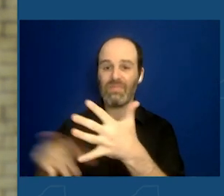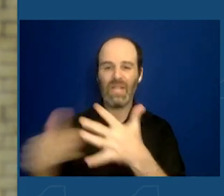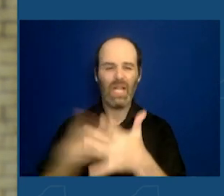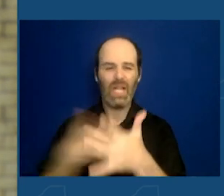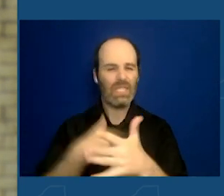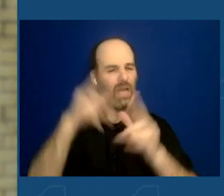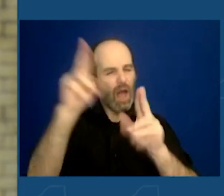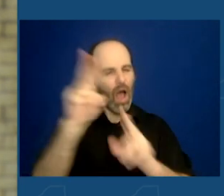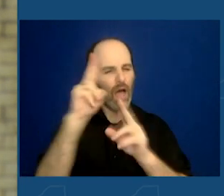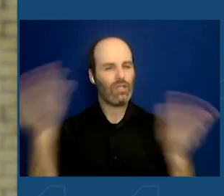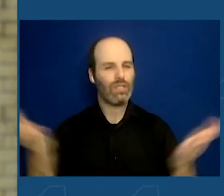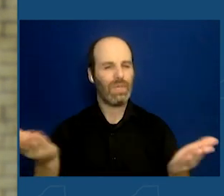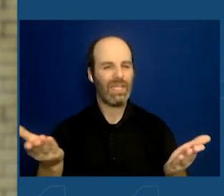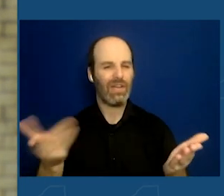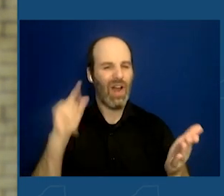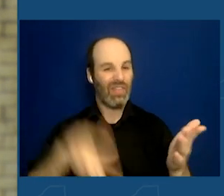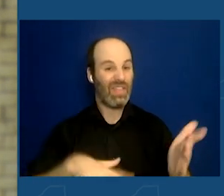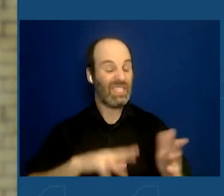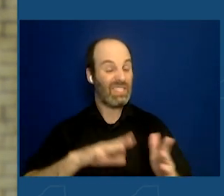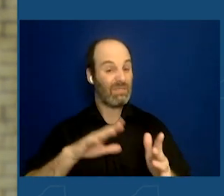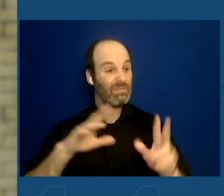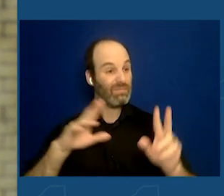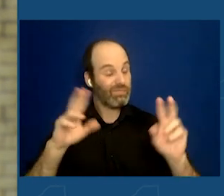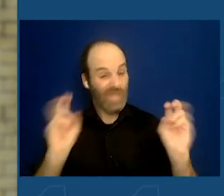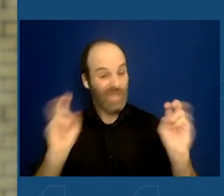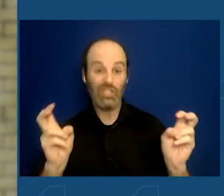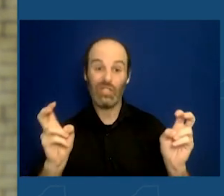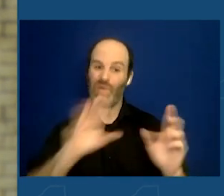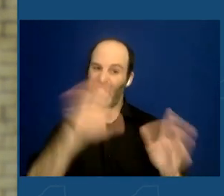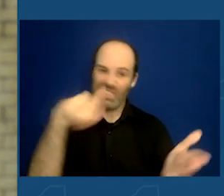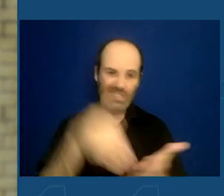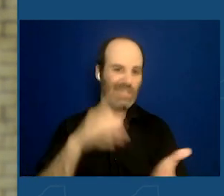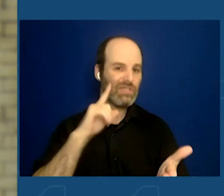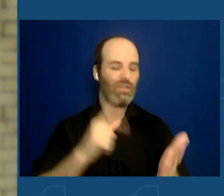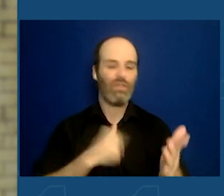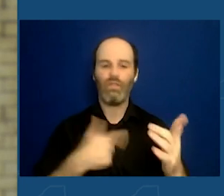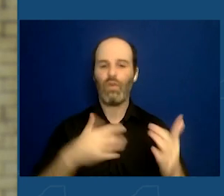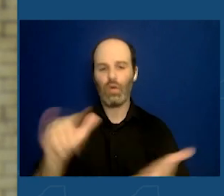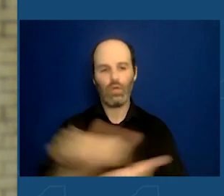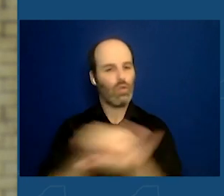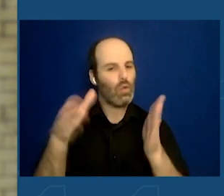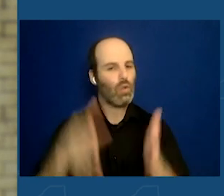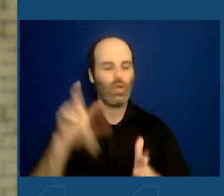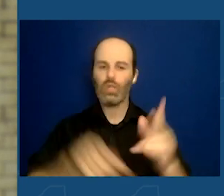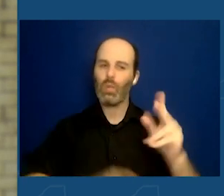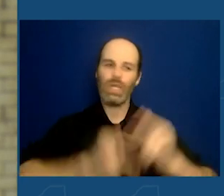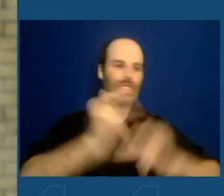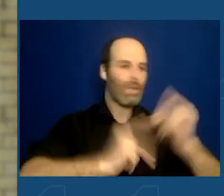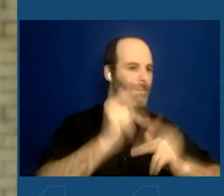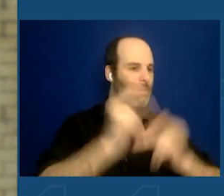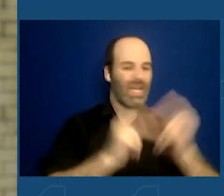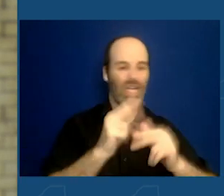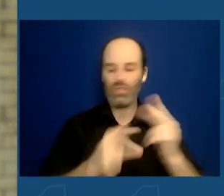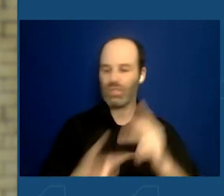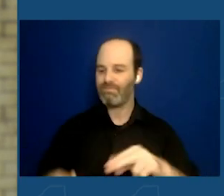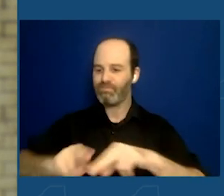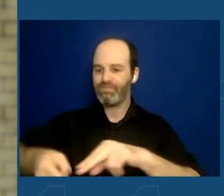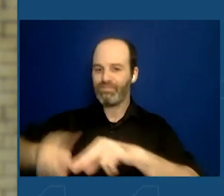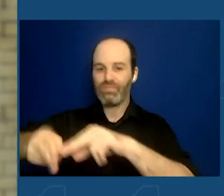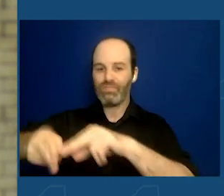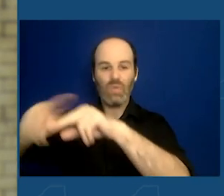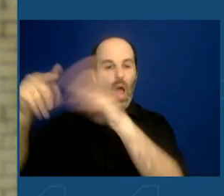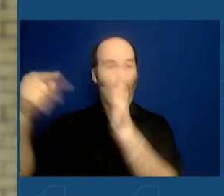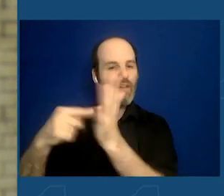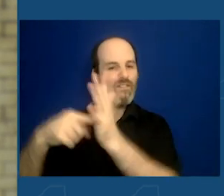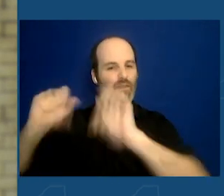this issue is central to New Yorkers. We need to build, we need to increase our housing stock, we need to increase the affordable housing stock